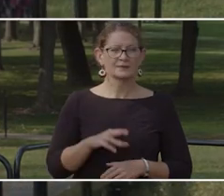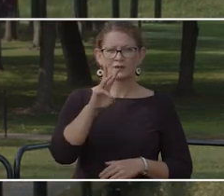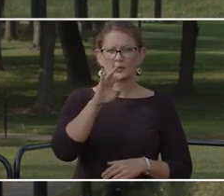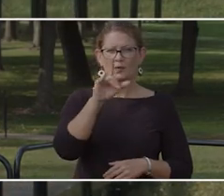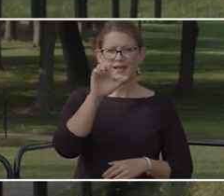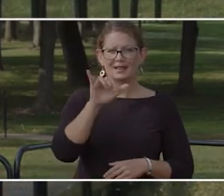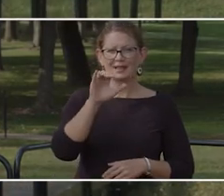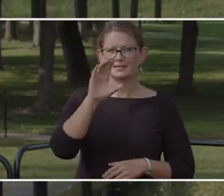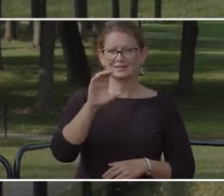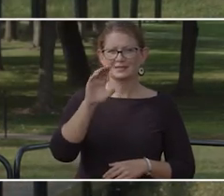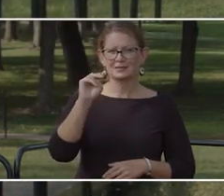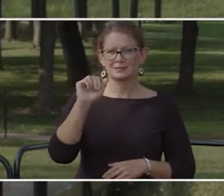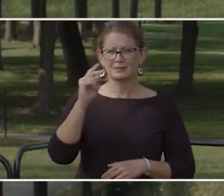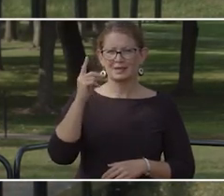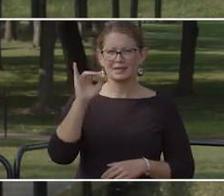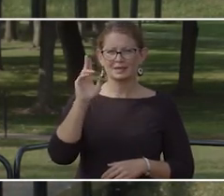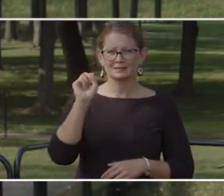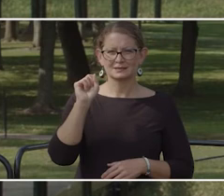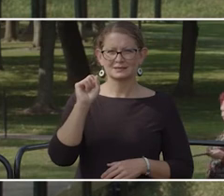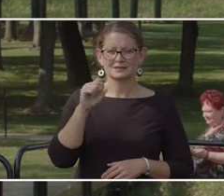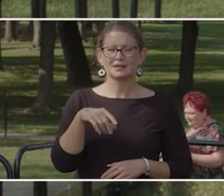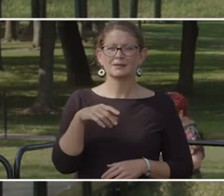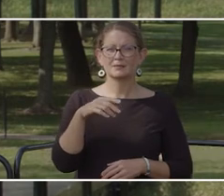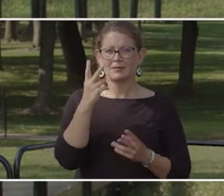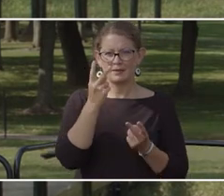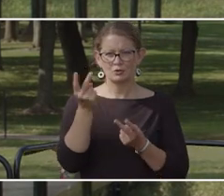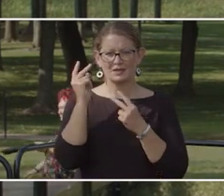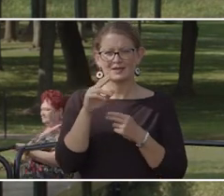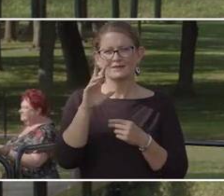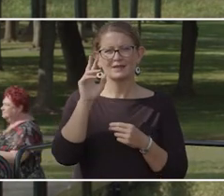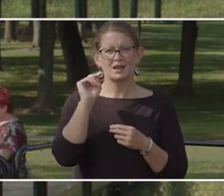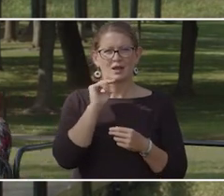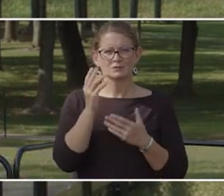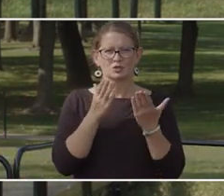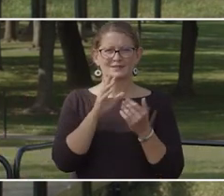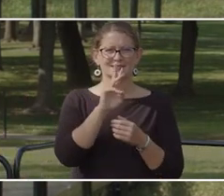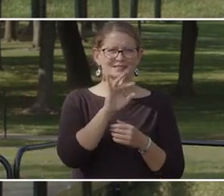Wiley C. Mingya, in memory, Vietnam service,